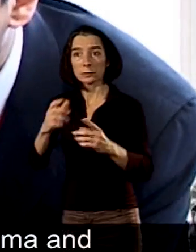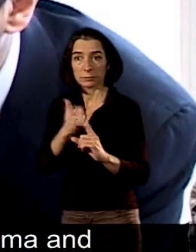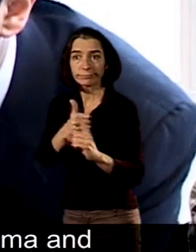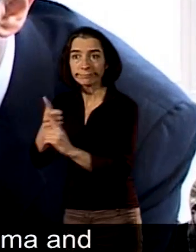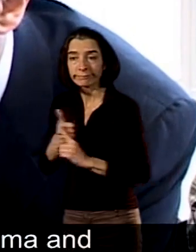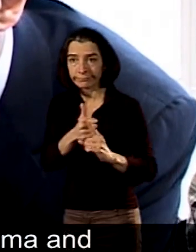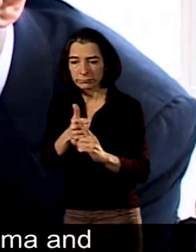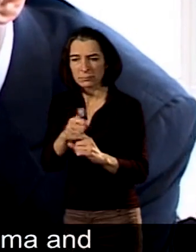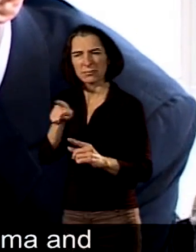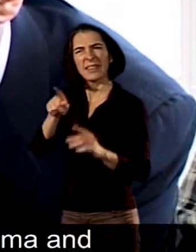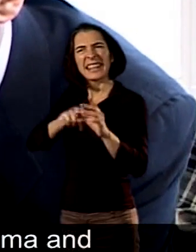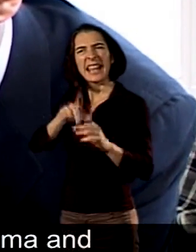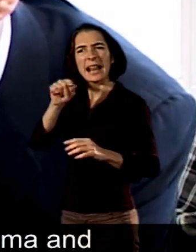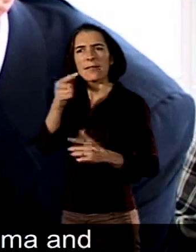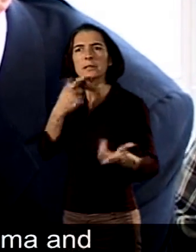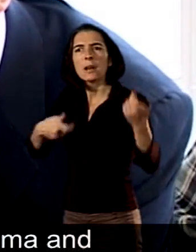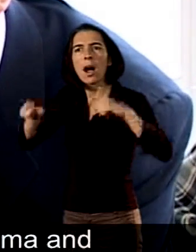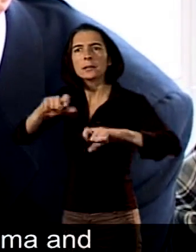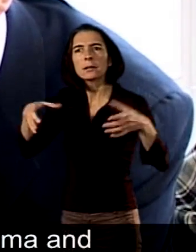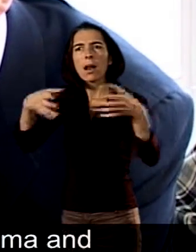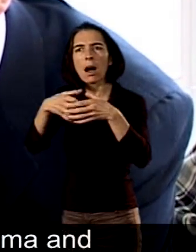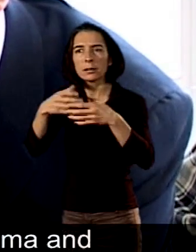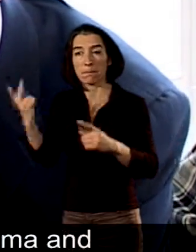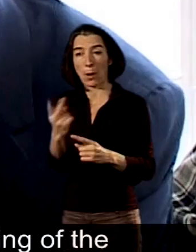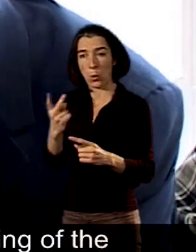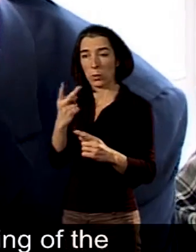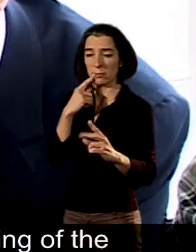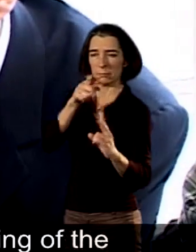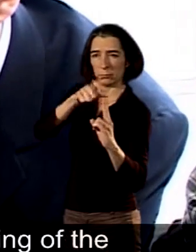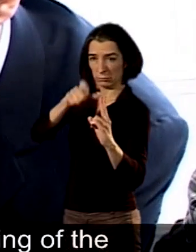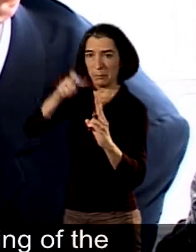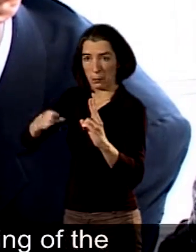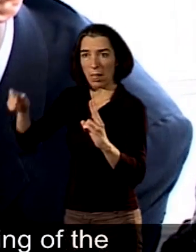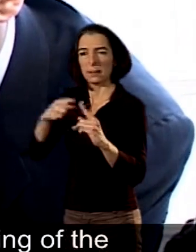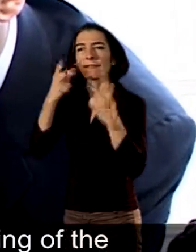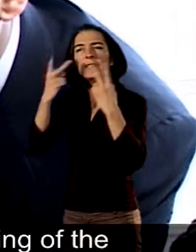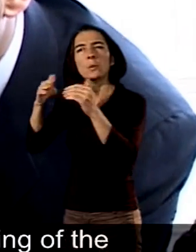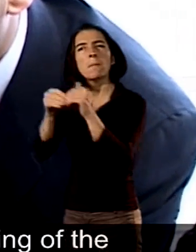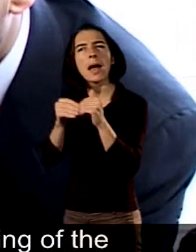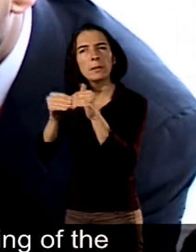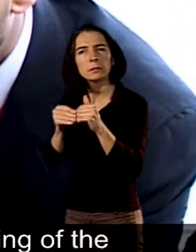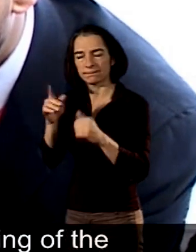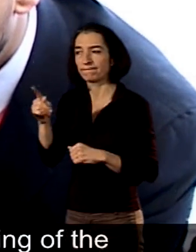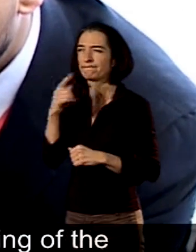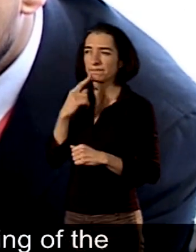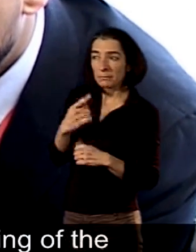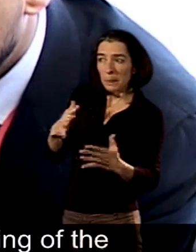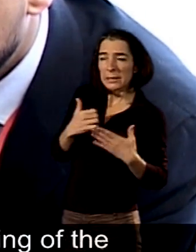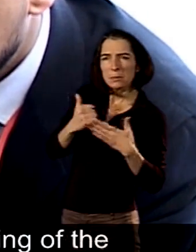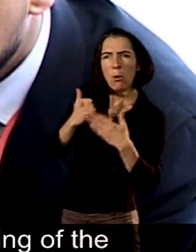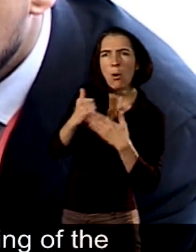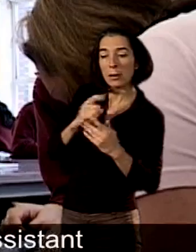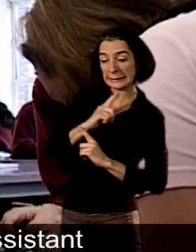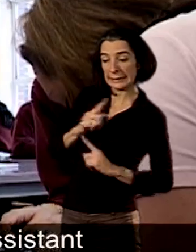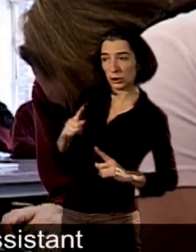In this Year 11 science class, Boona and Sada, who both have visual impairments, are supported by careful pre-planning of the lesson by the teacher